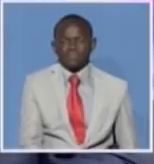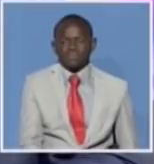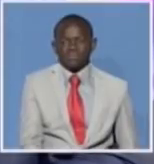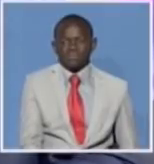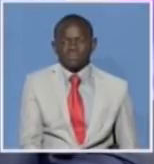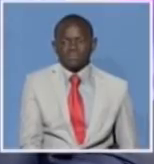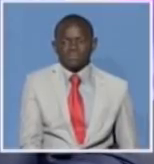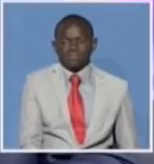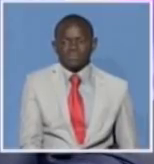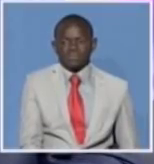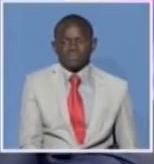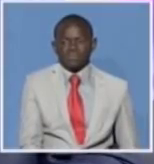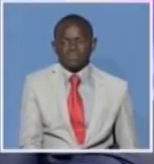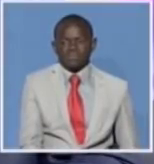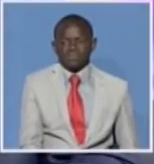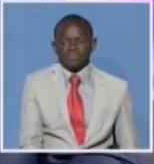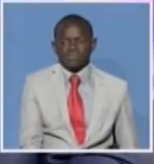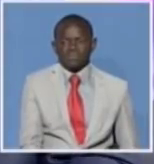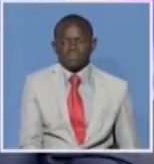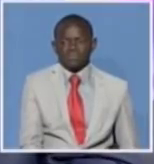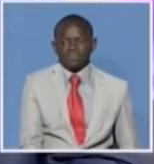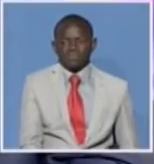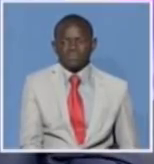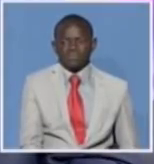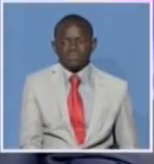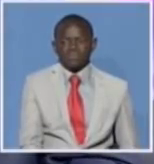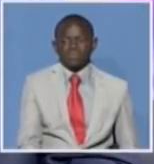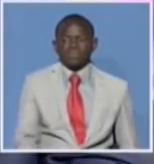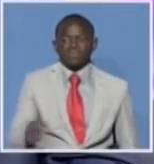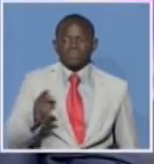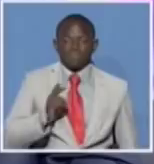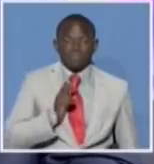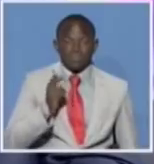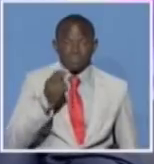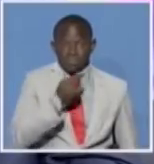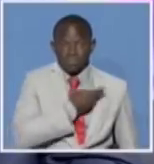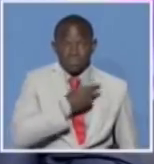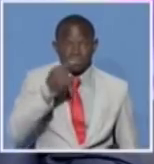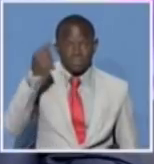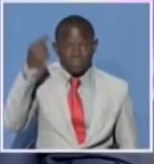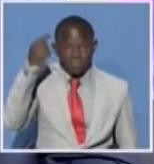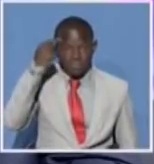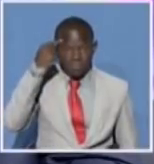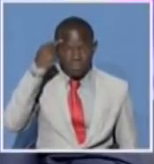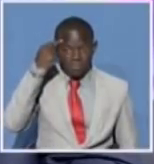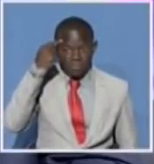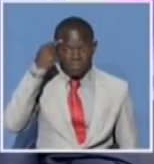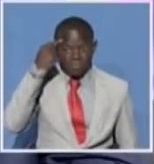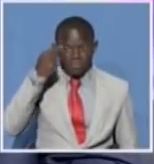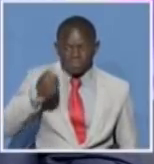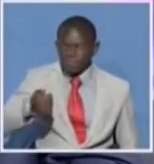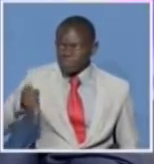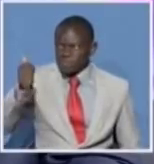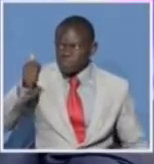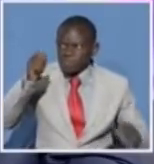we therefore were determined, as directed by His Excellency the President, Mr. Edgar